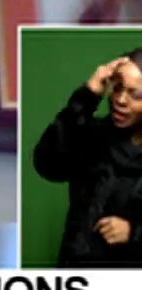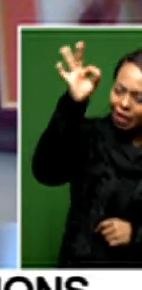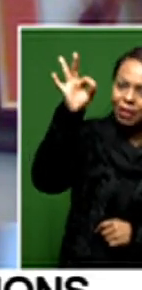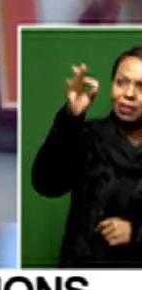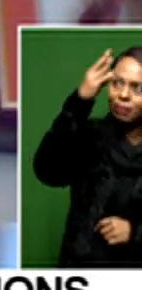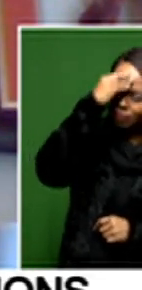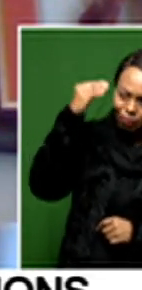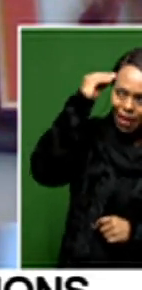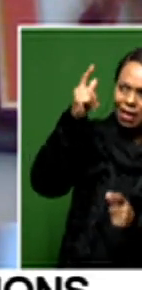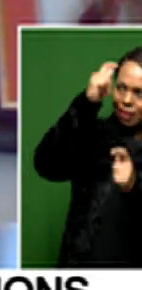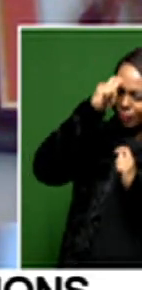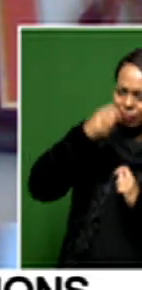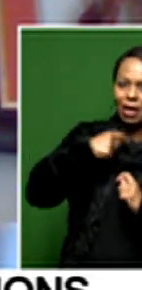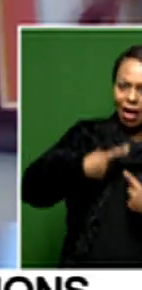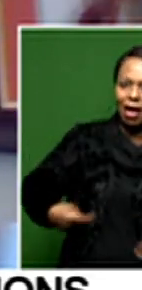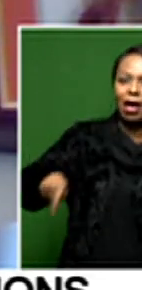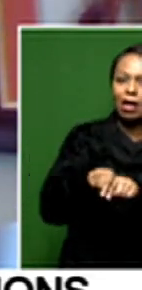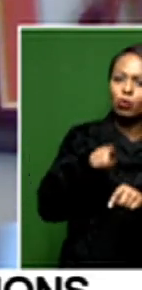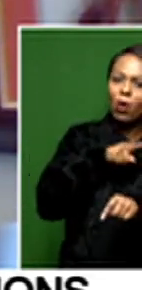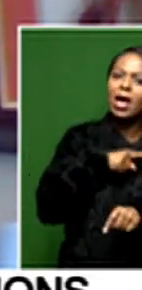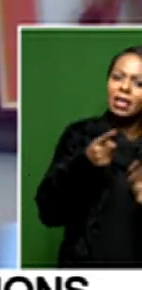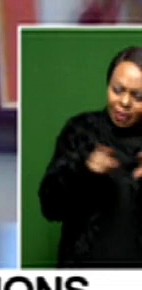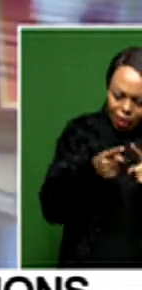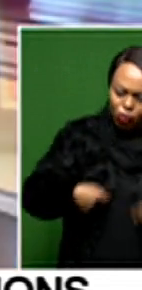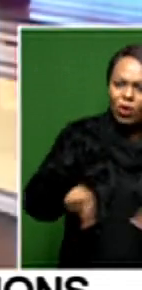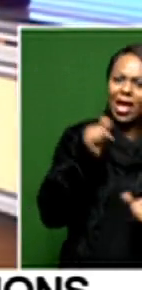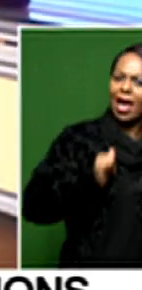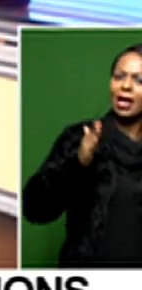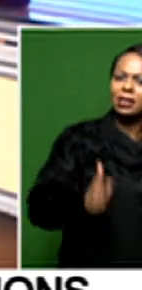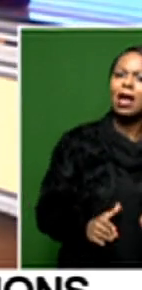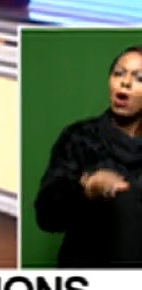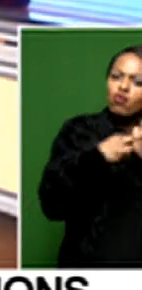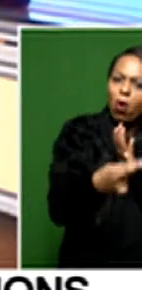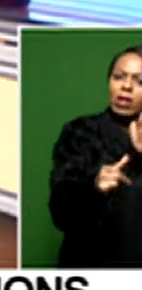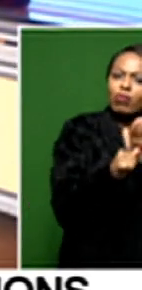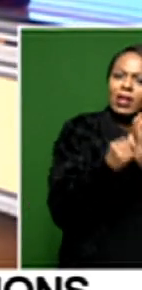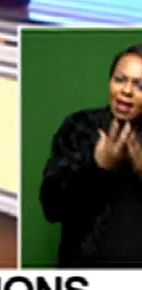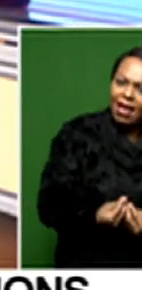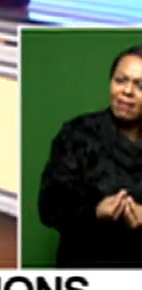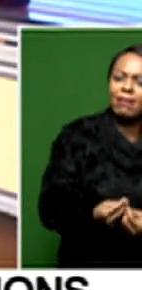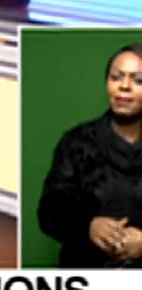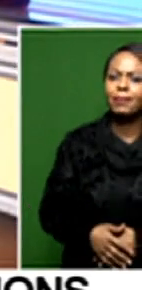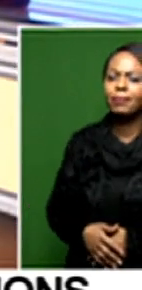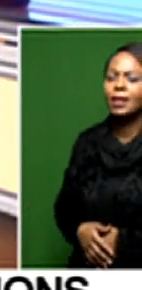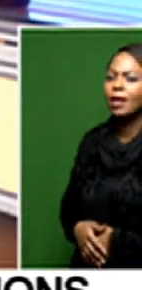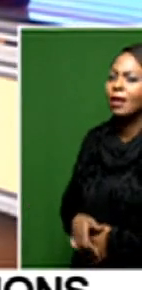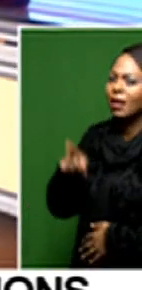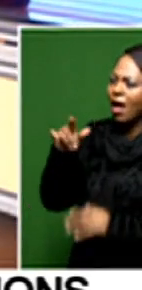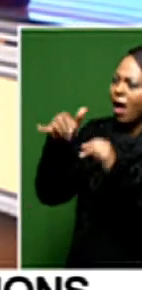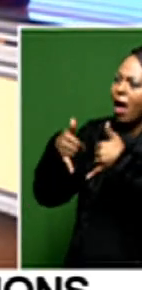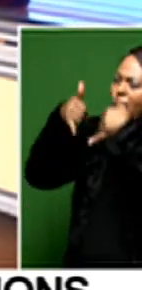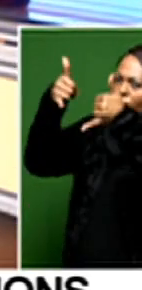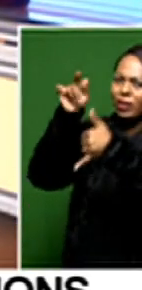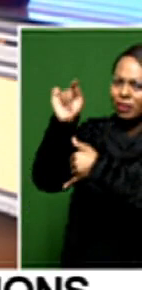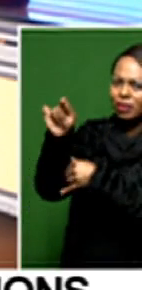us seriously, because we really do matter. What I like, Winnie, is the theme that is always carried in these awards, because